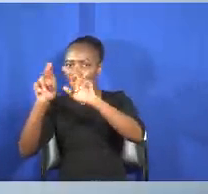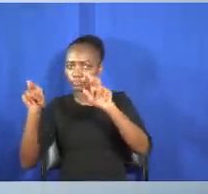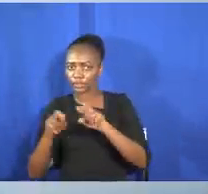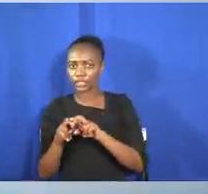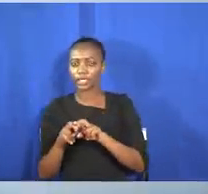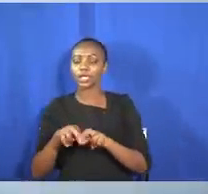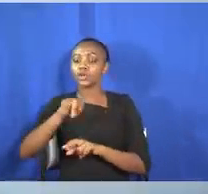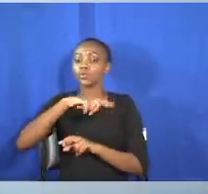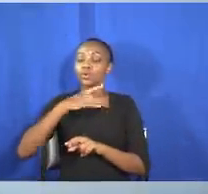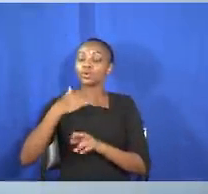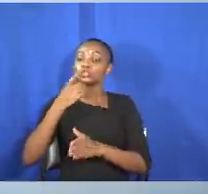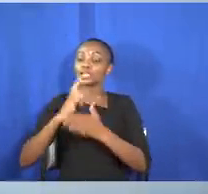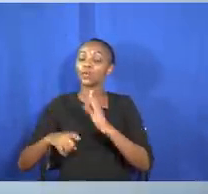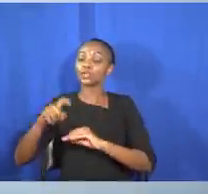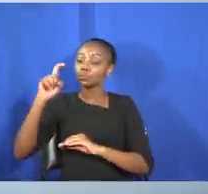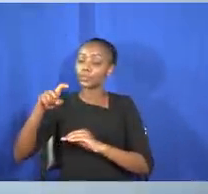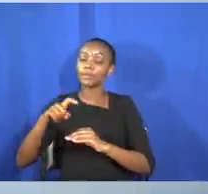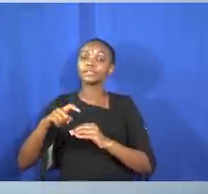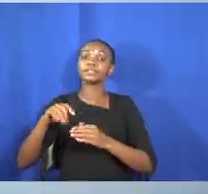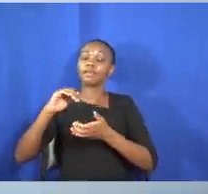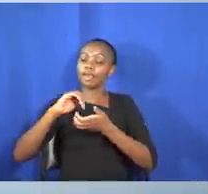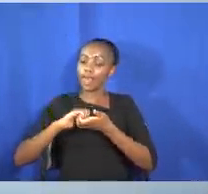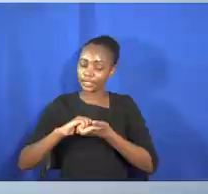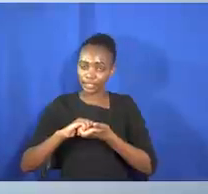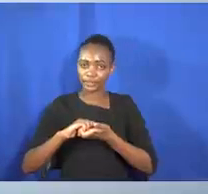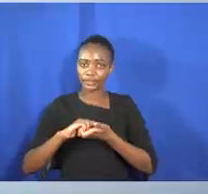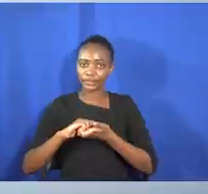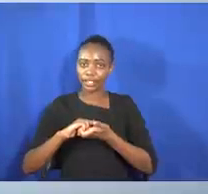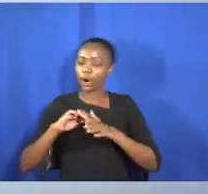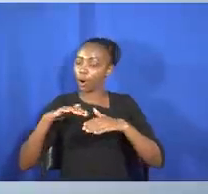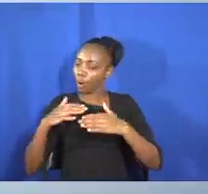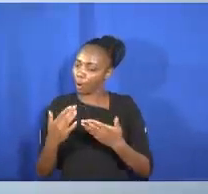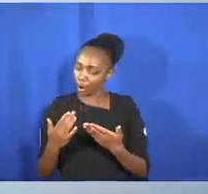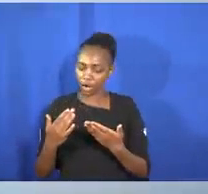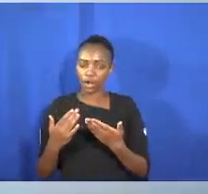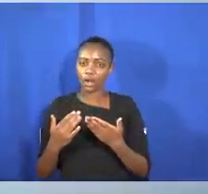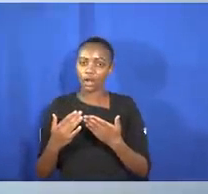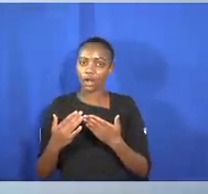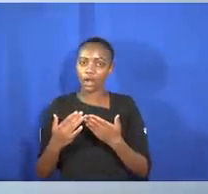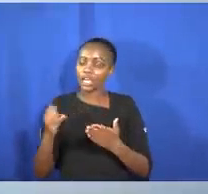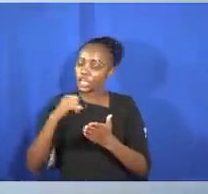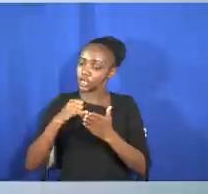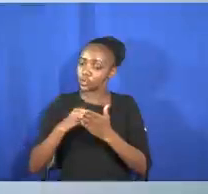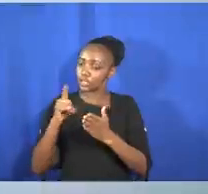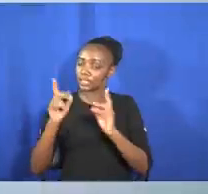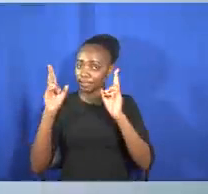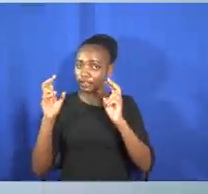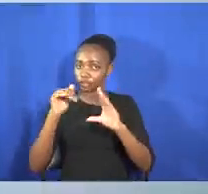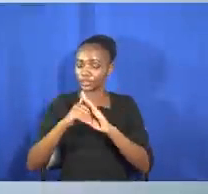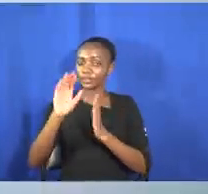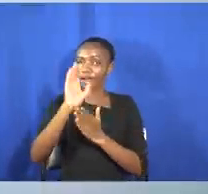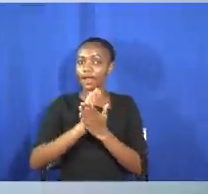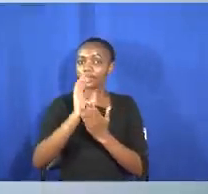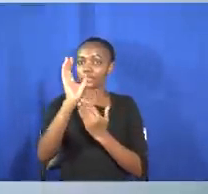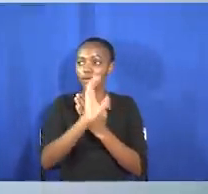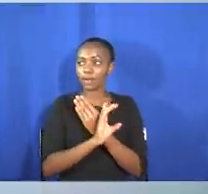teach within the classroom environment, we are saying this, we must engage, we must inculcate these